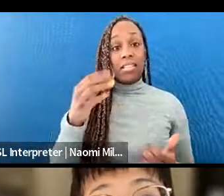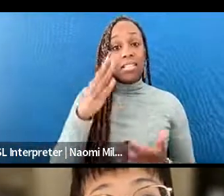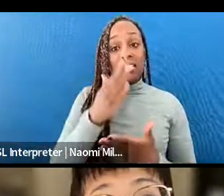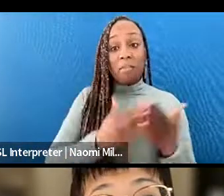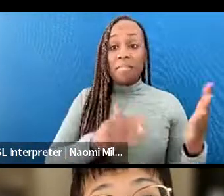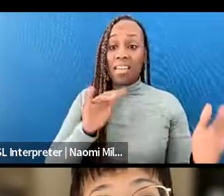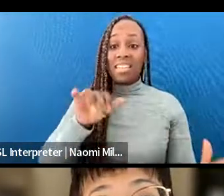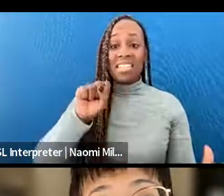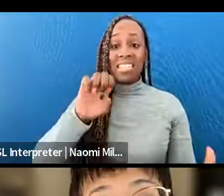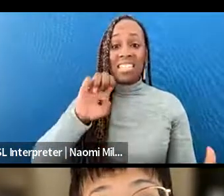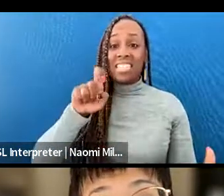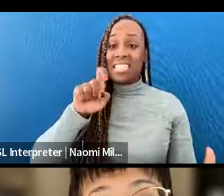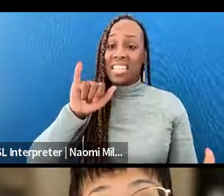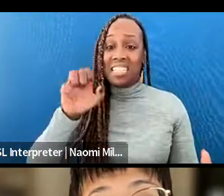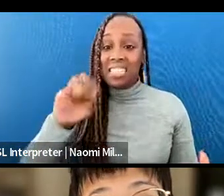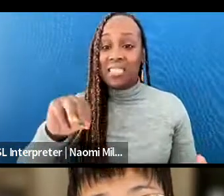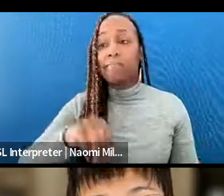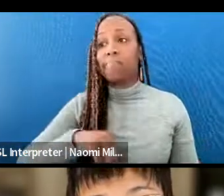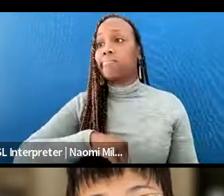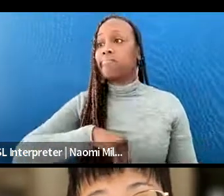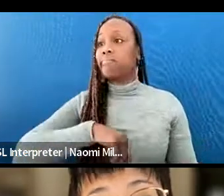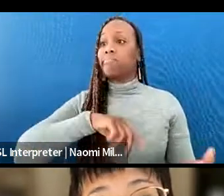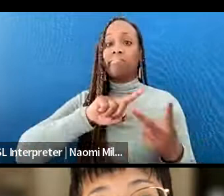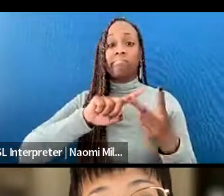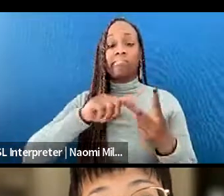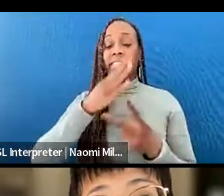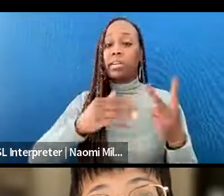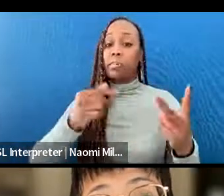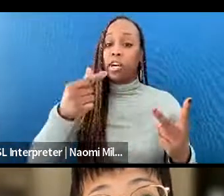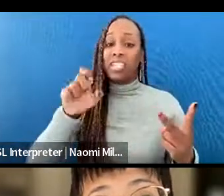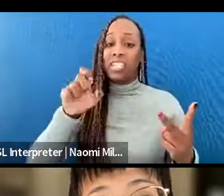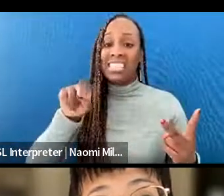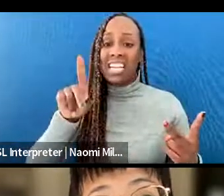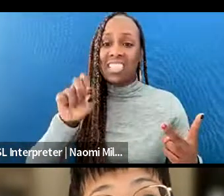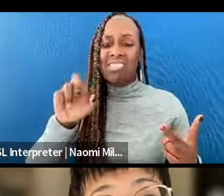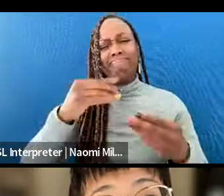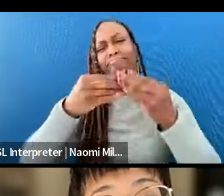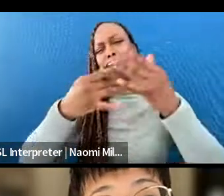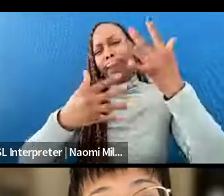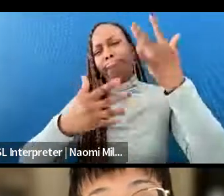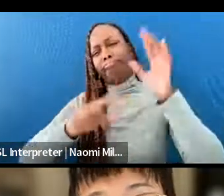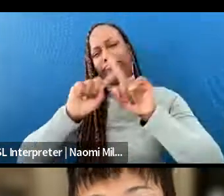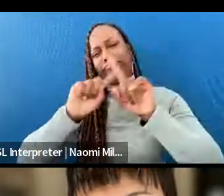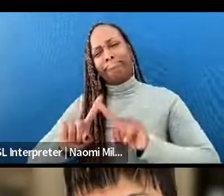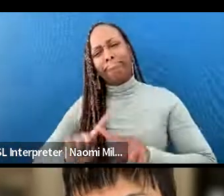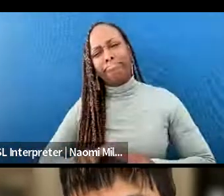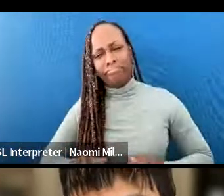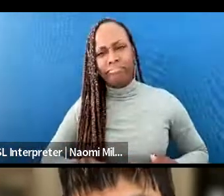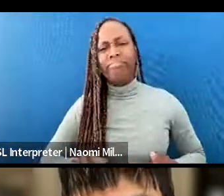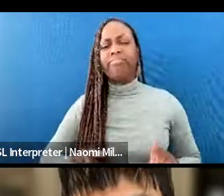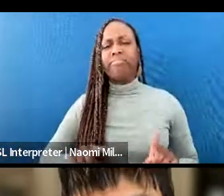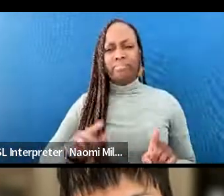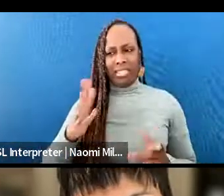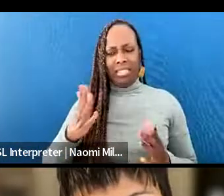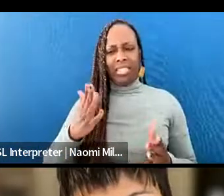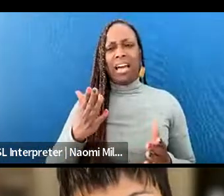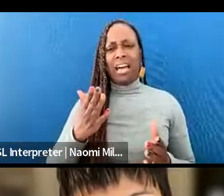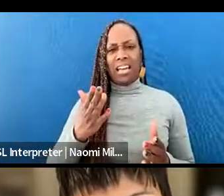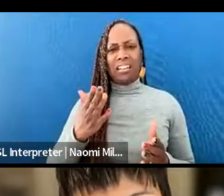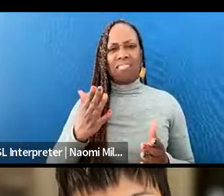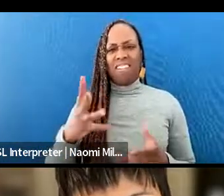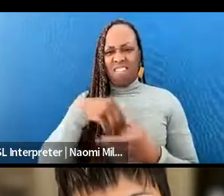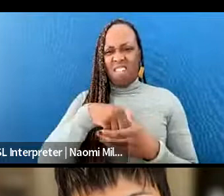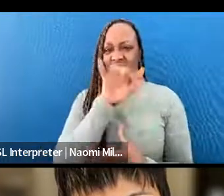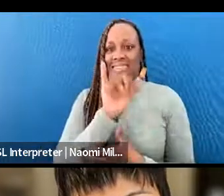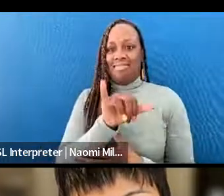sexism, some of that is gender, and there's all different kinds of things that at play here